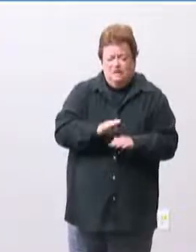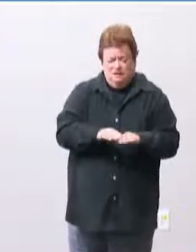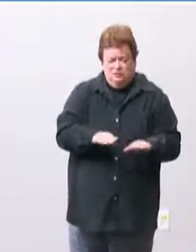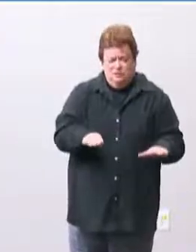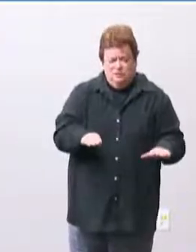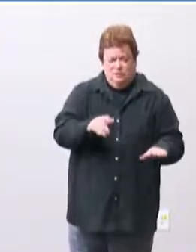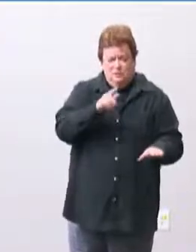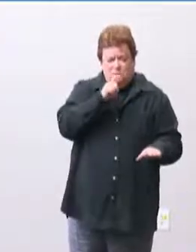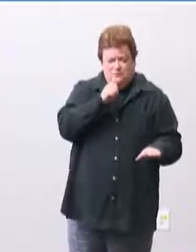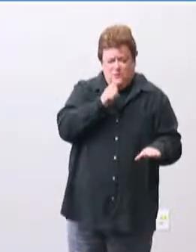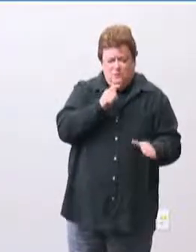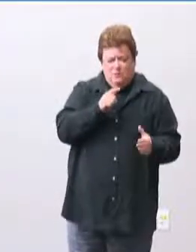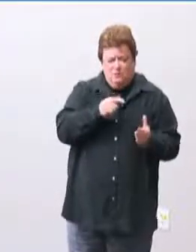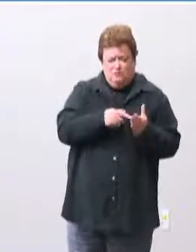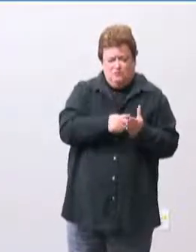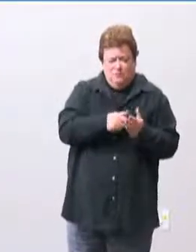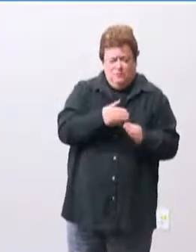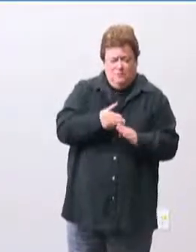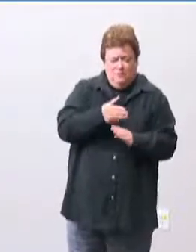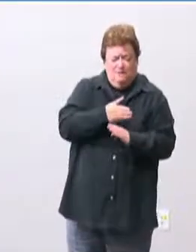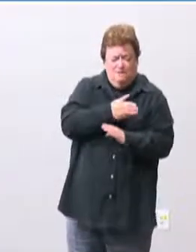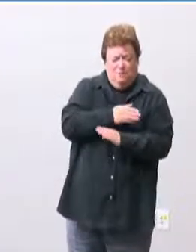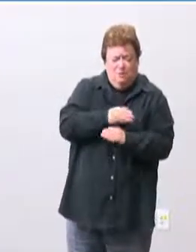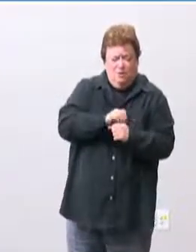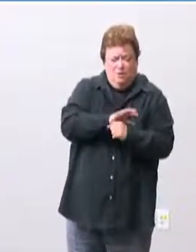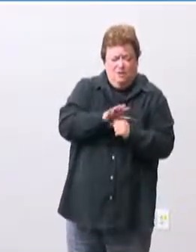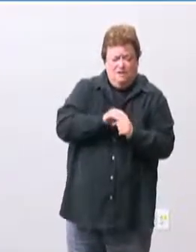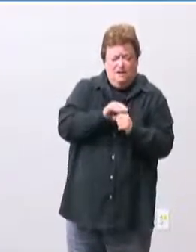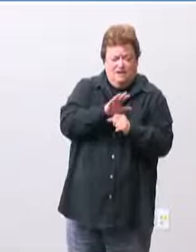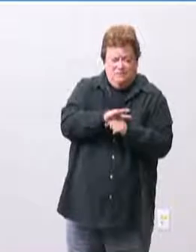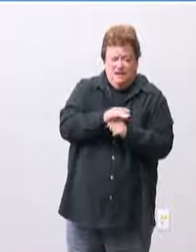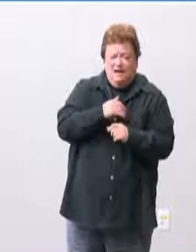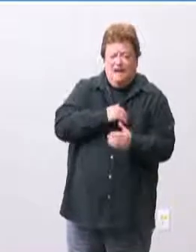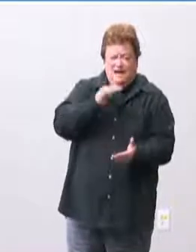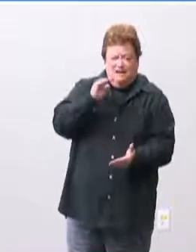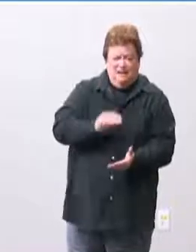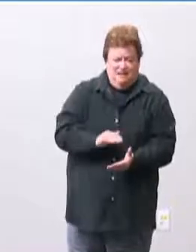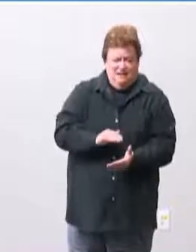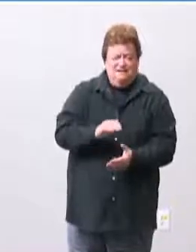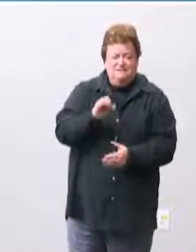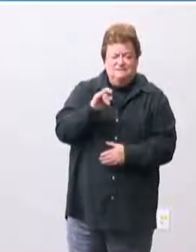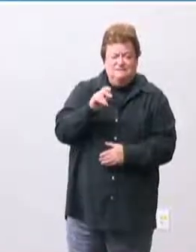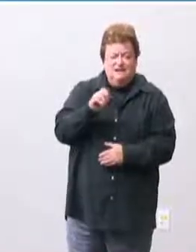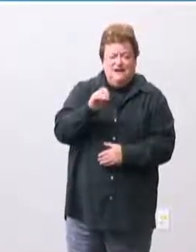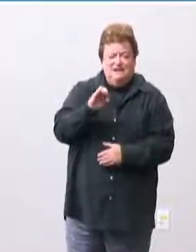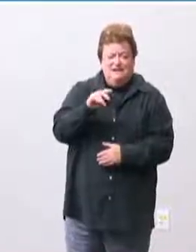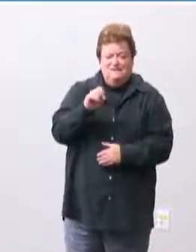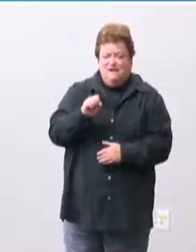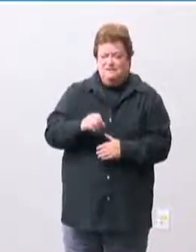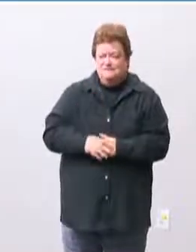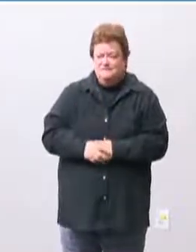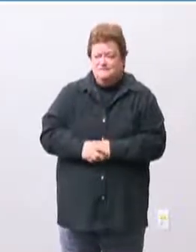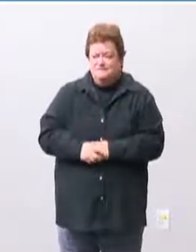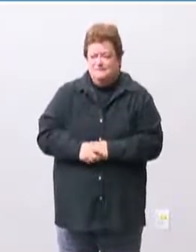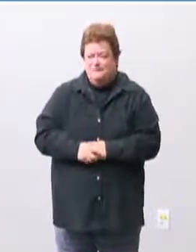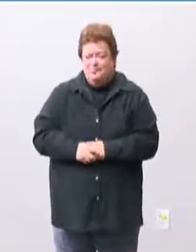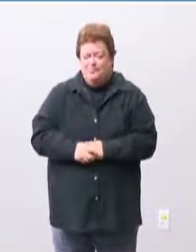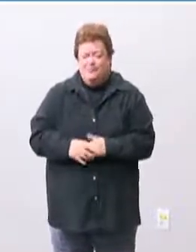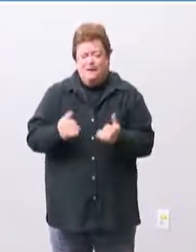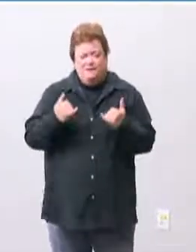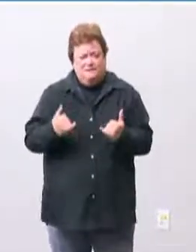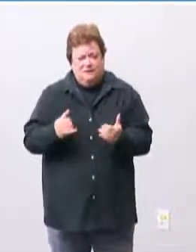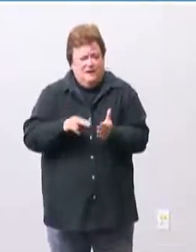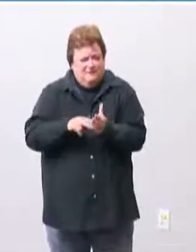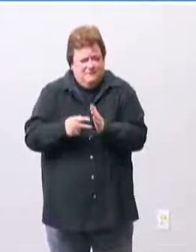had had evidence of previous COVID infection had fewer side effects to the vaccine overall as well. So what it comes down